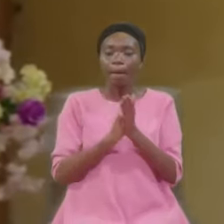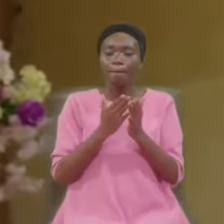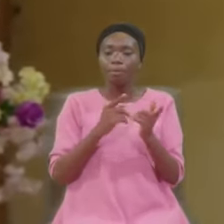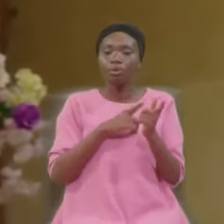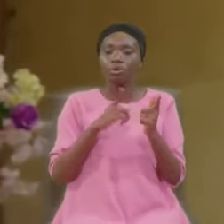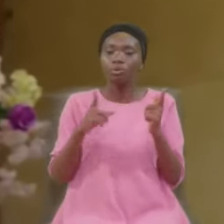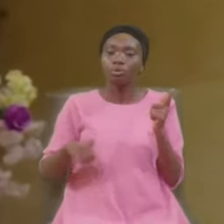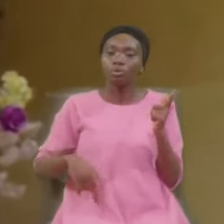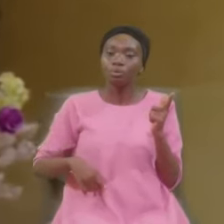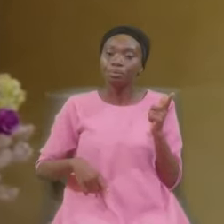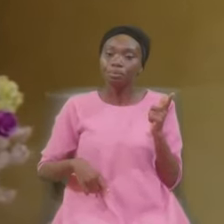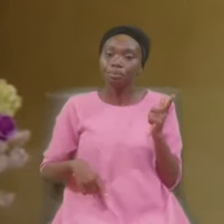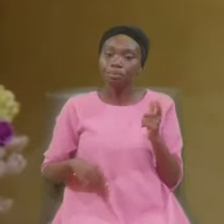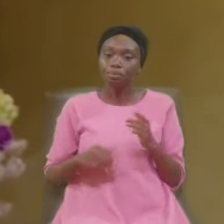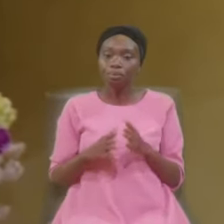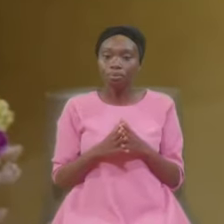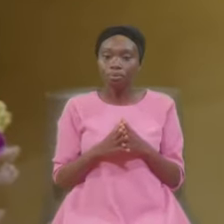Lord.